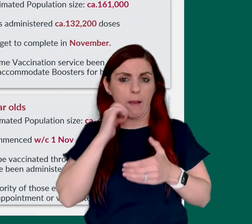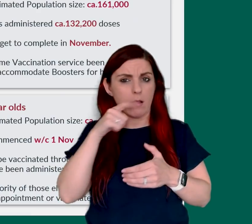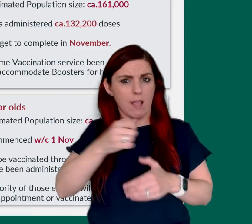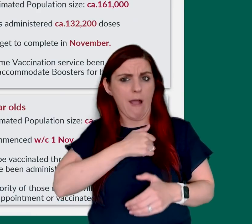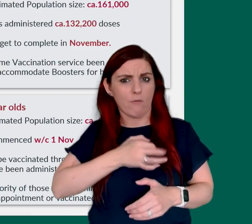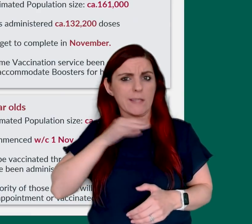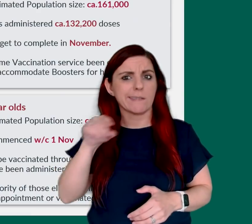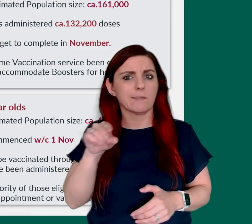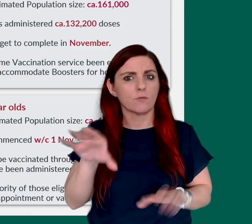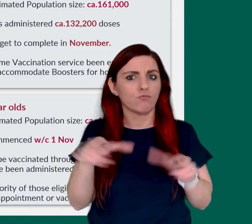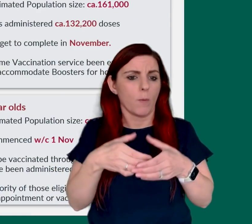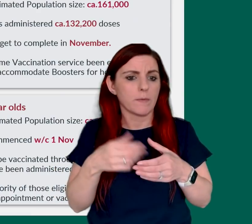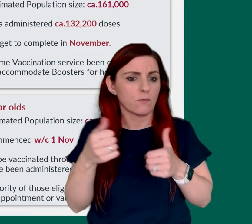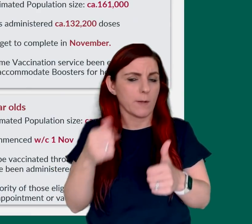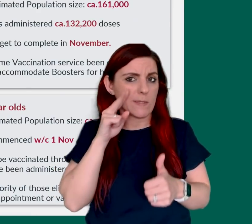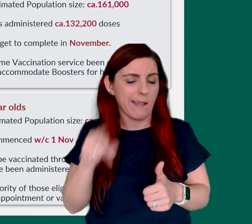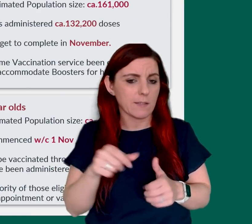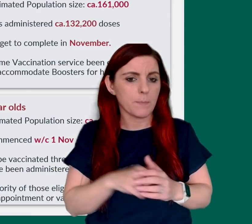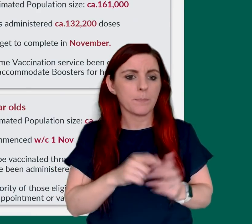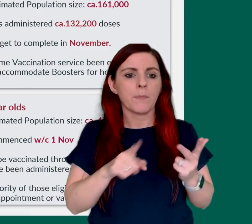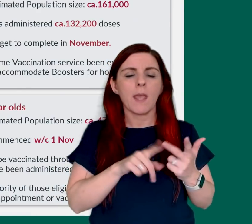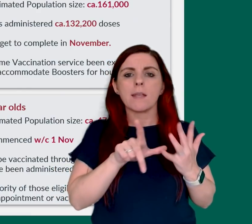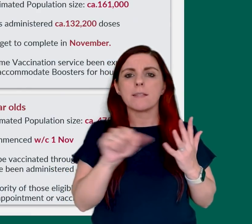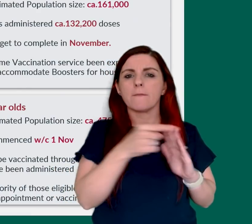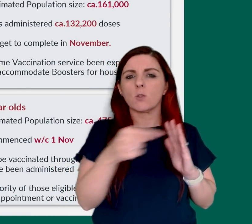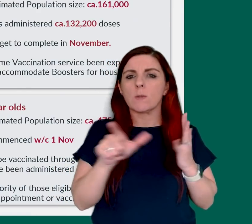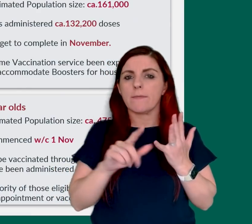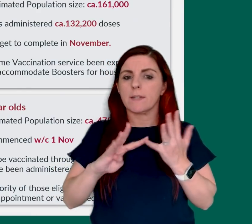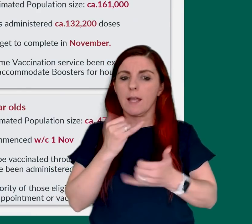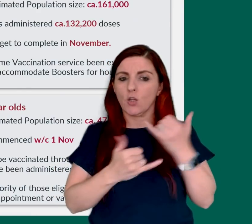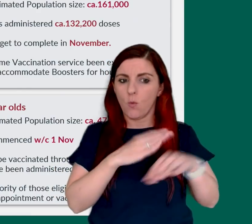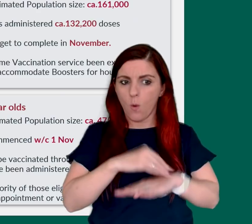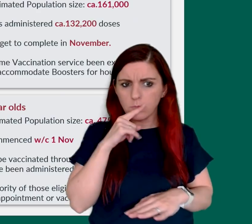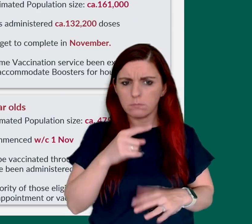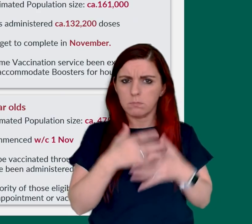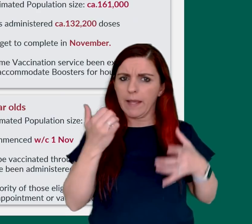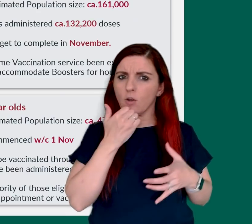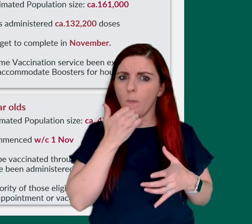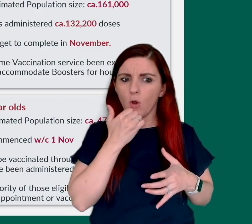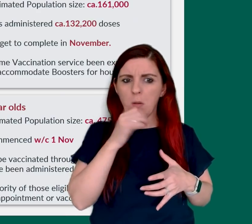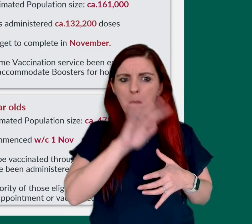from the whole service here. 70-79s, again, big population,